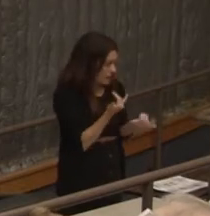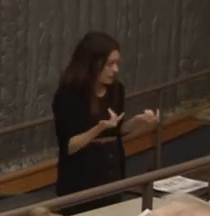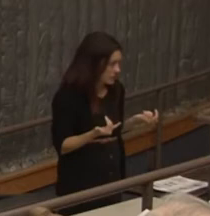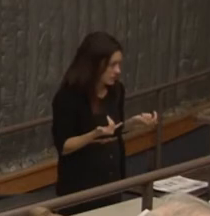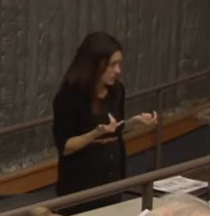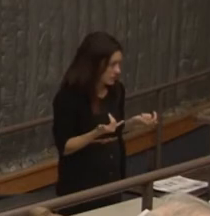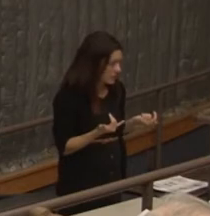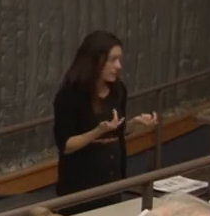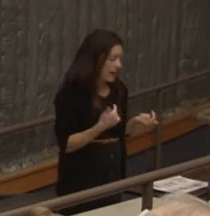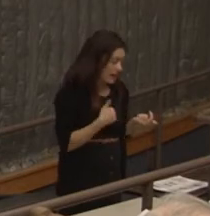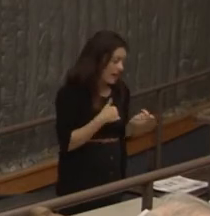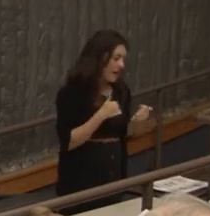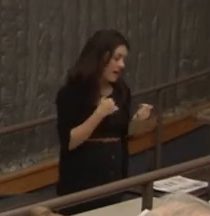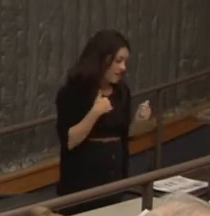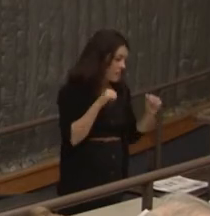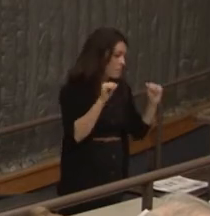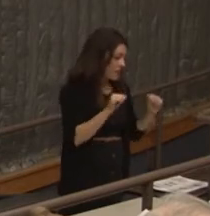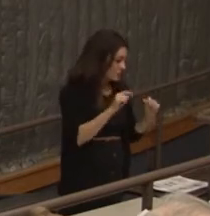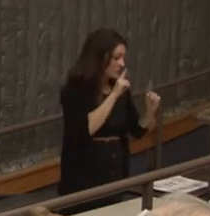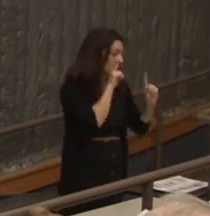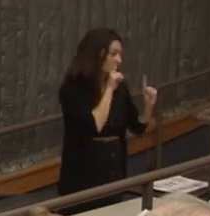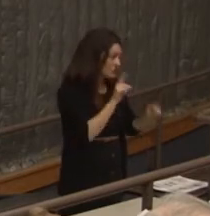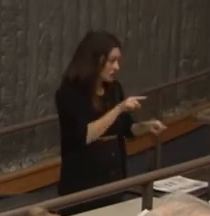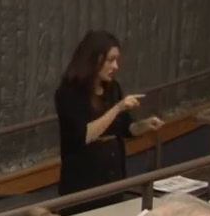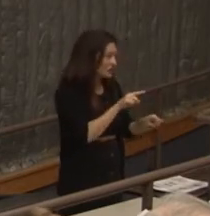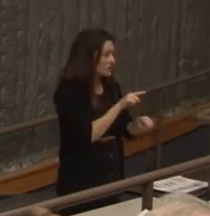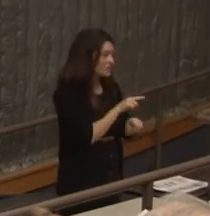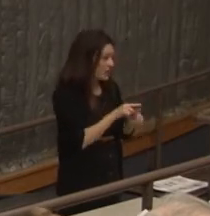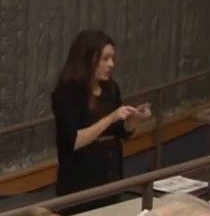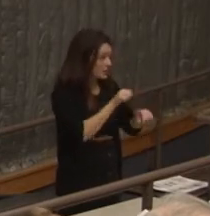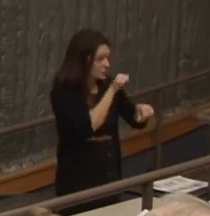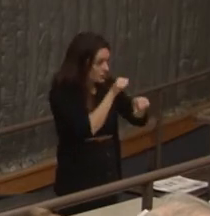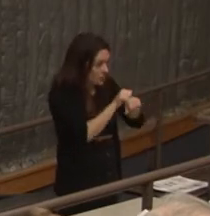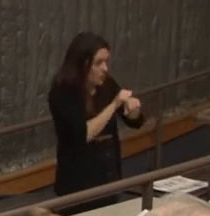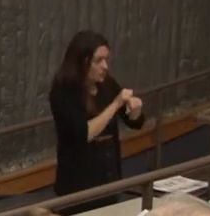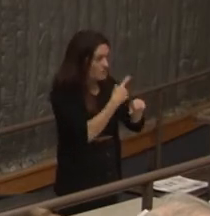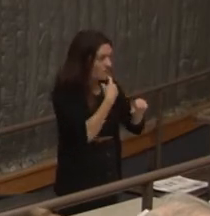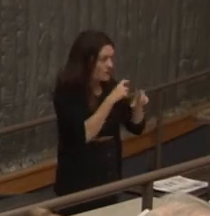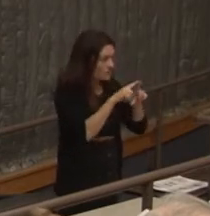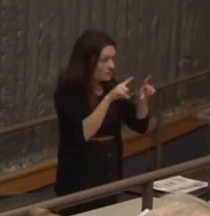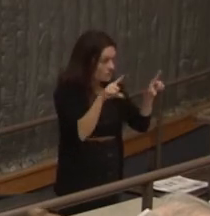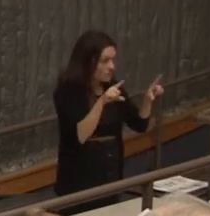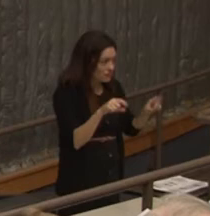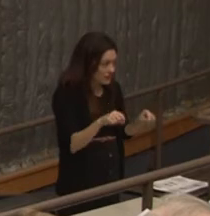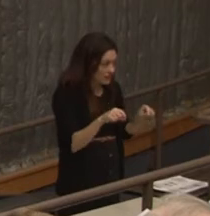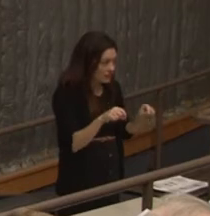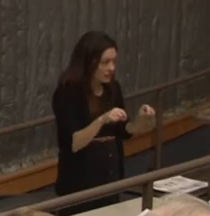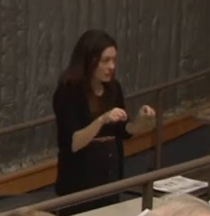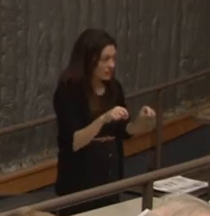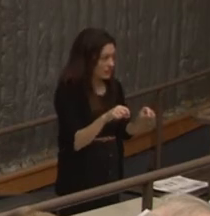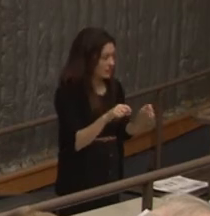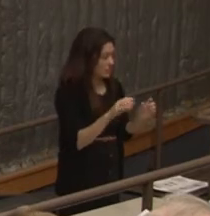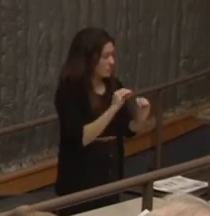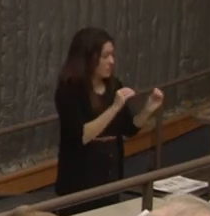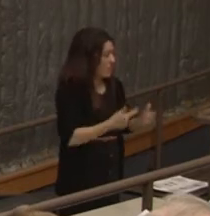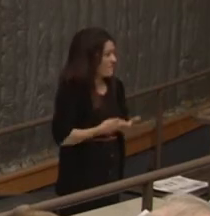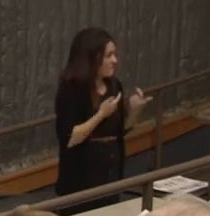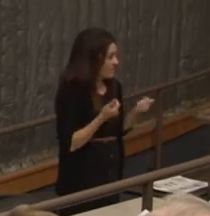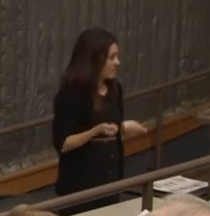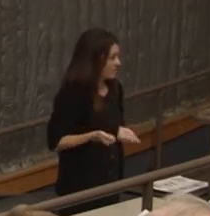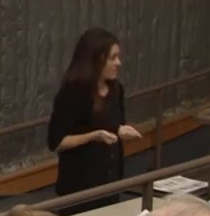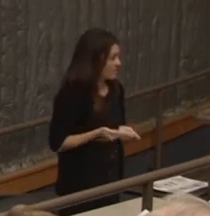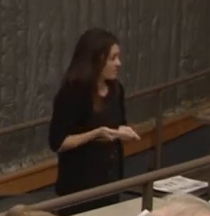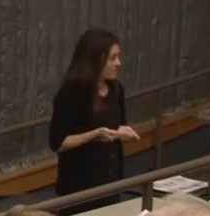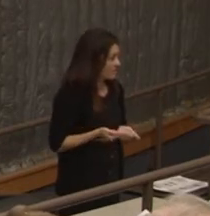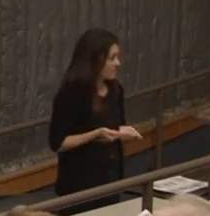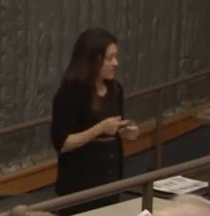some possible answers. I don't have the answer. But stone and brick are inert and lifeless. Stone doesn't grow. You